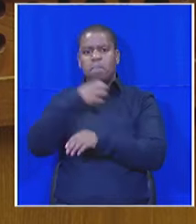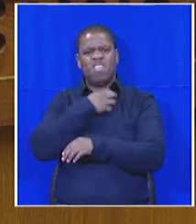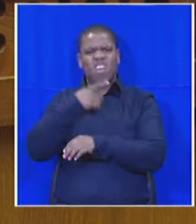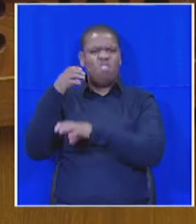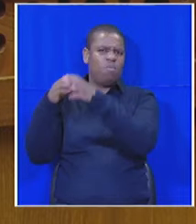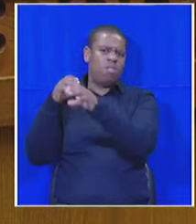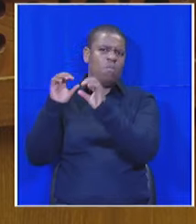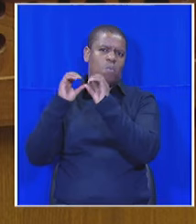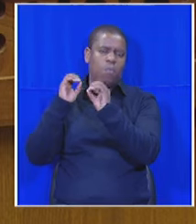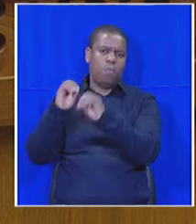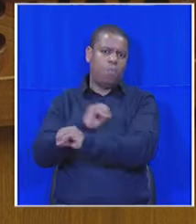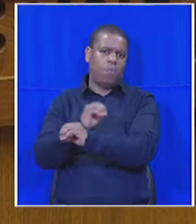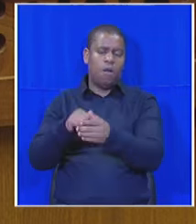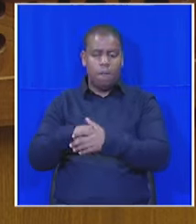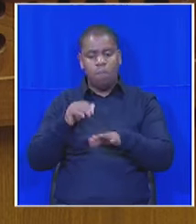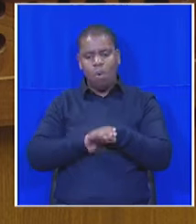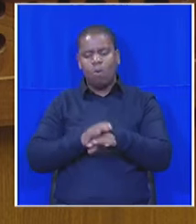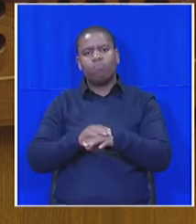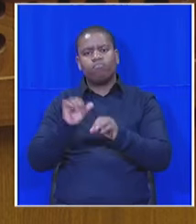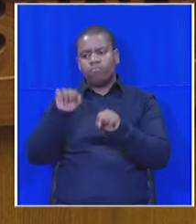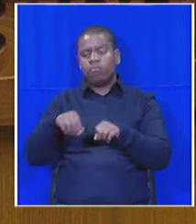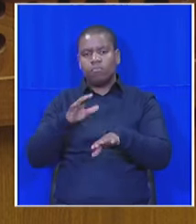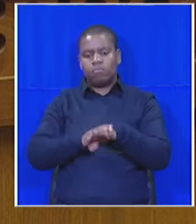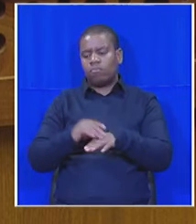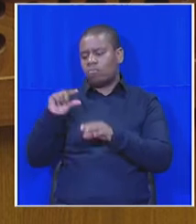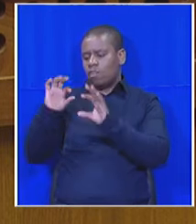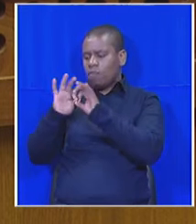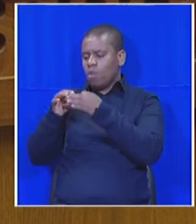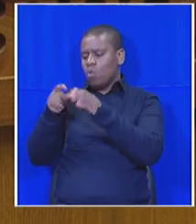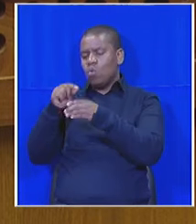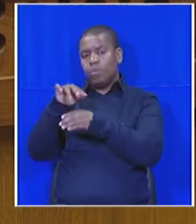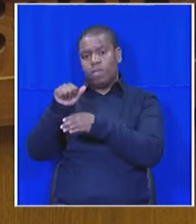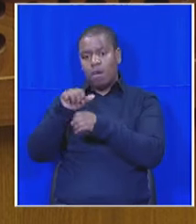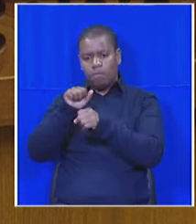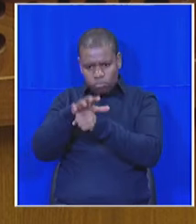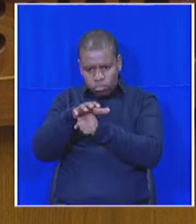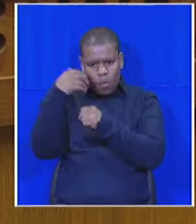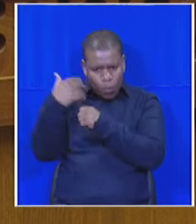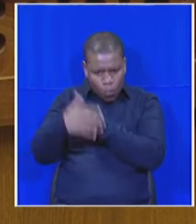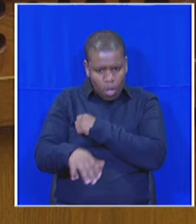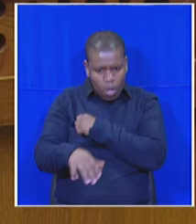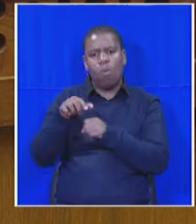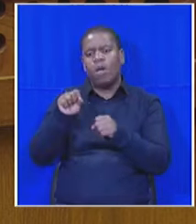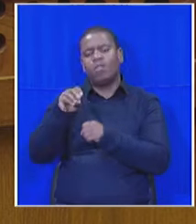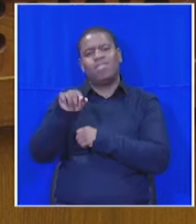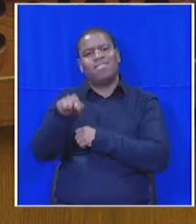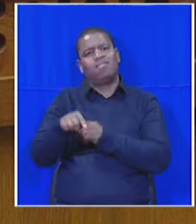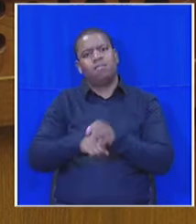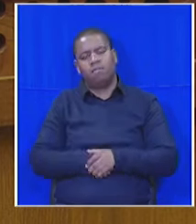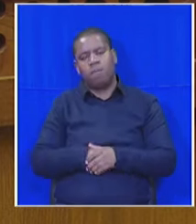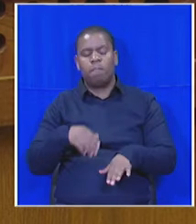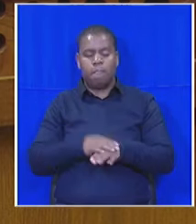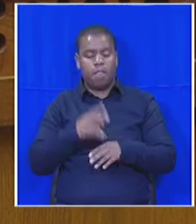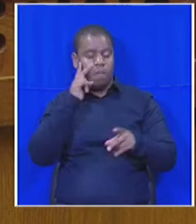is imperative to uncover the full extent to which the Gupta family has influence over state-owned entities. This is with a